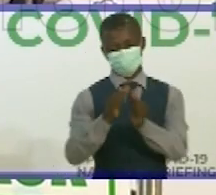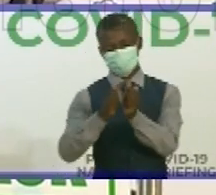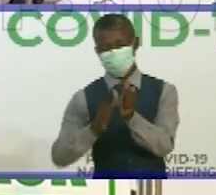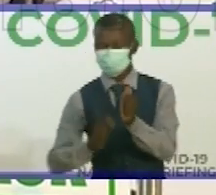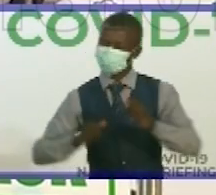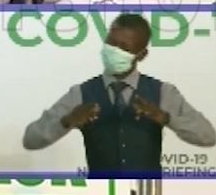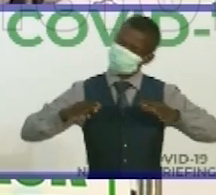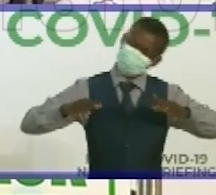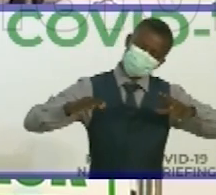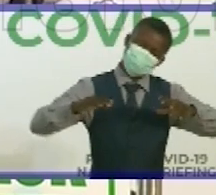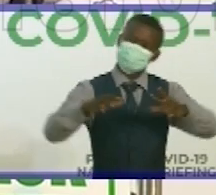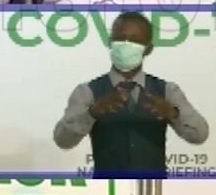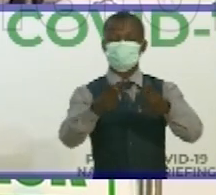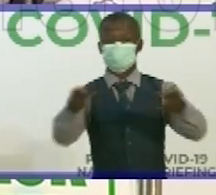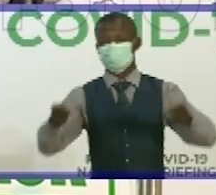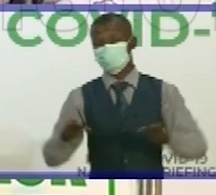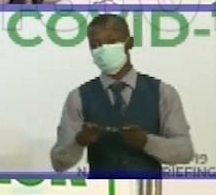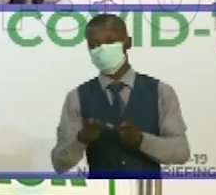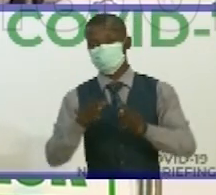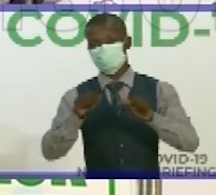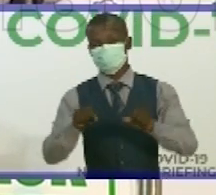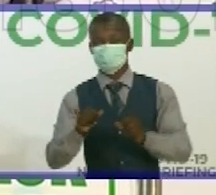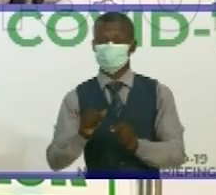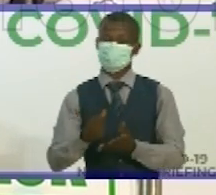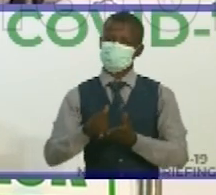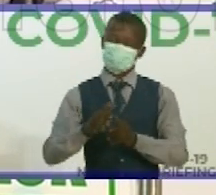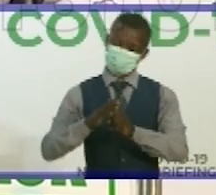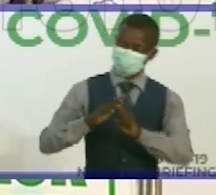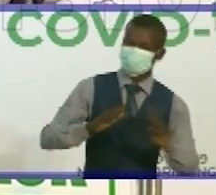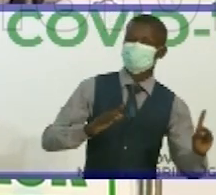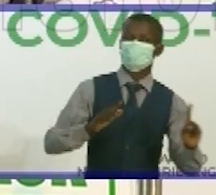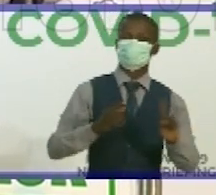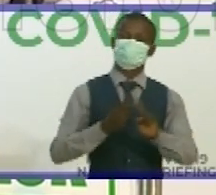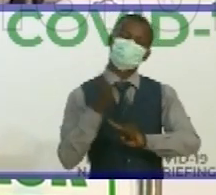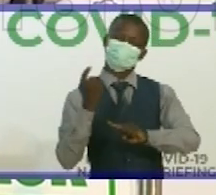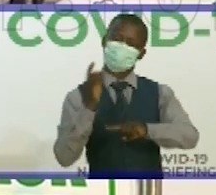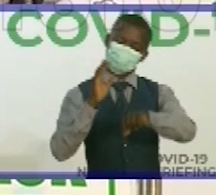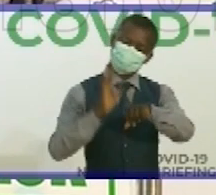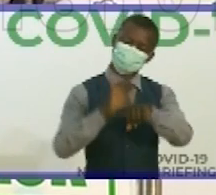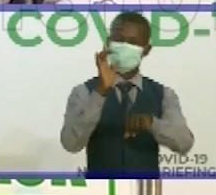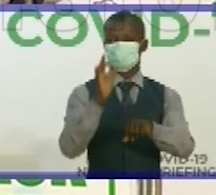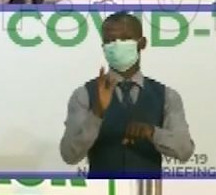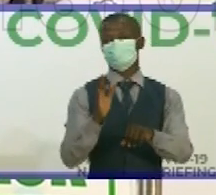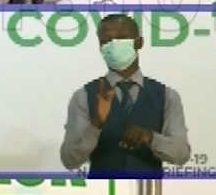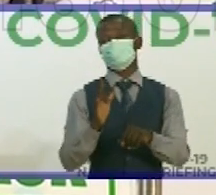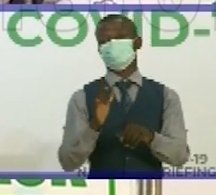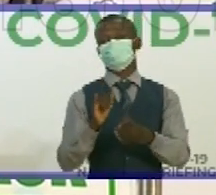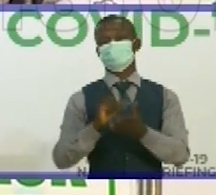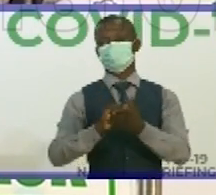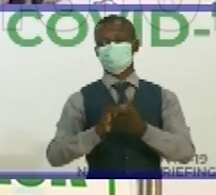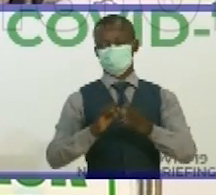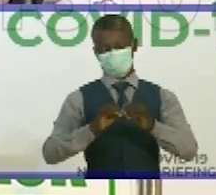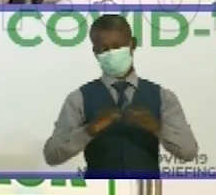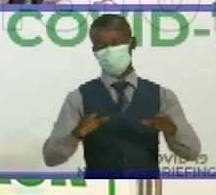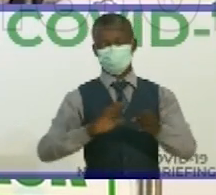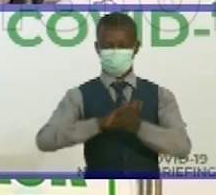places to escape the exponential infection rate that sustains COVID-19 at